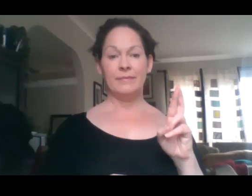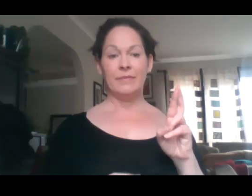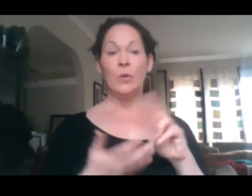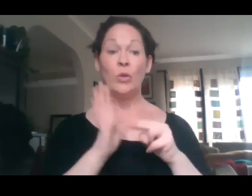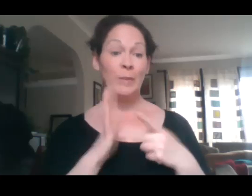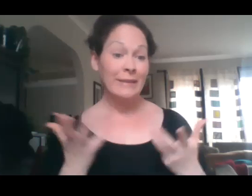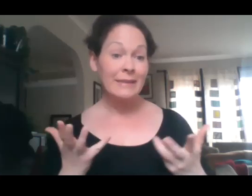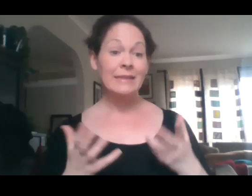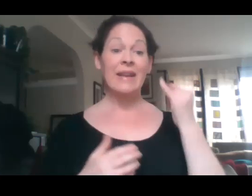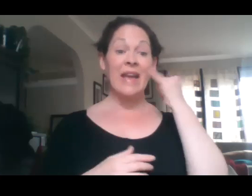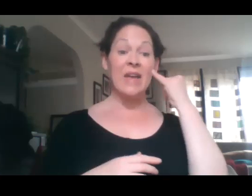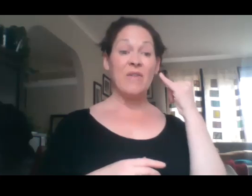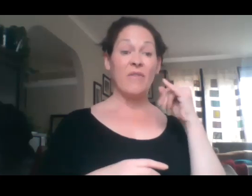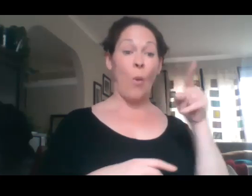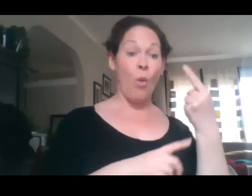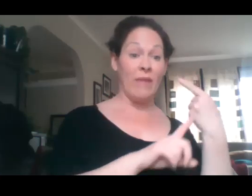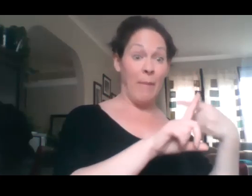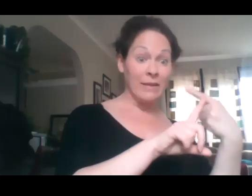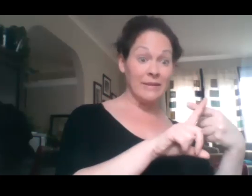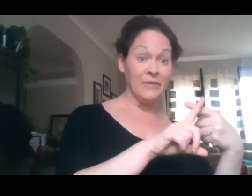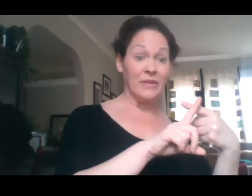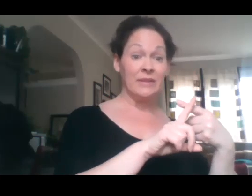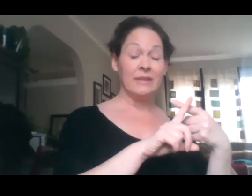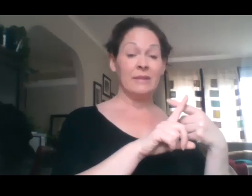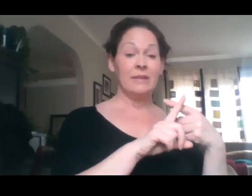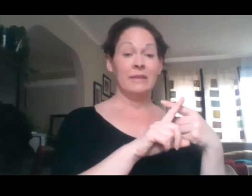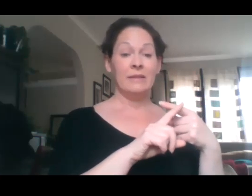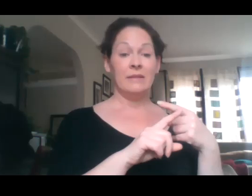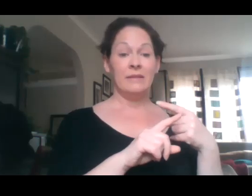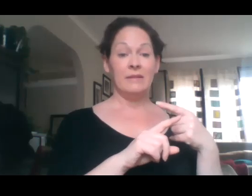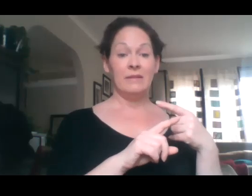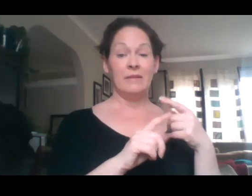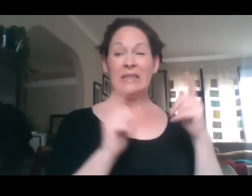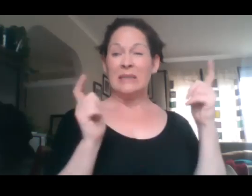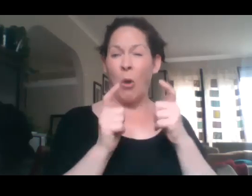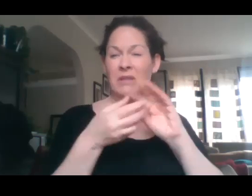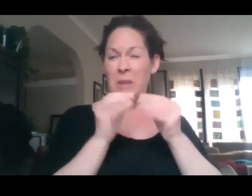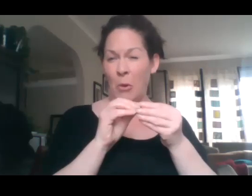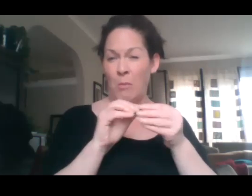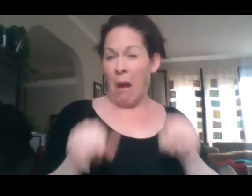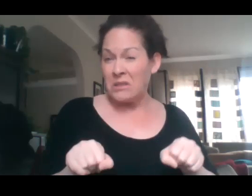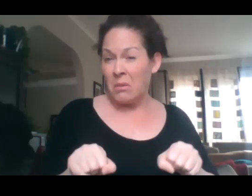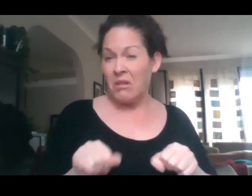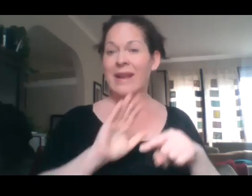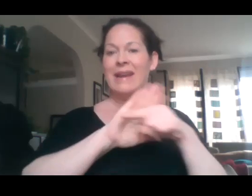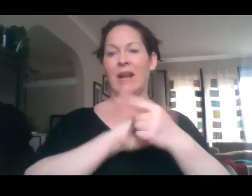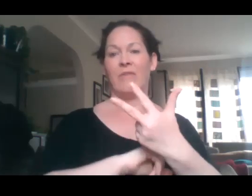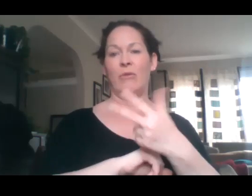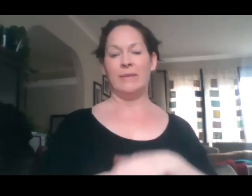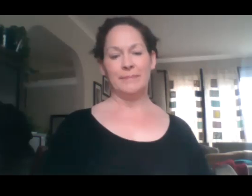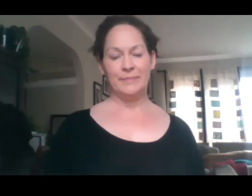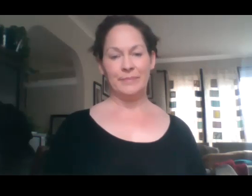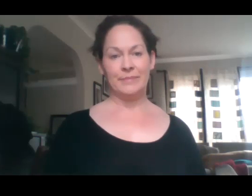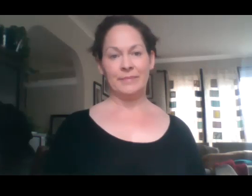that if a positive number comes out of here, the smallest one is 0. So the smallest number I can get is -3. Well, lo and